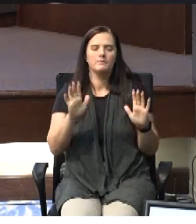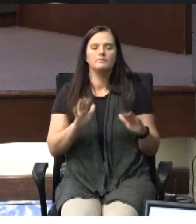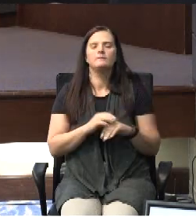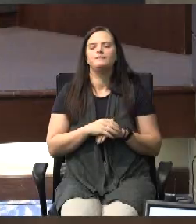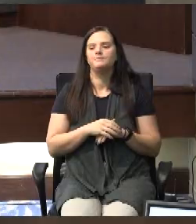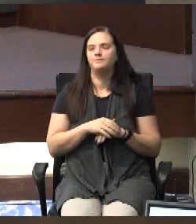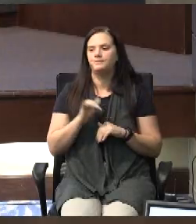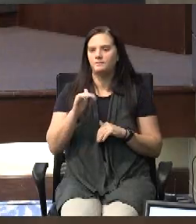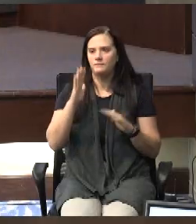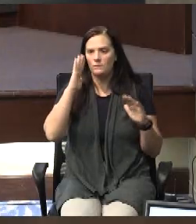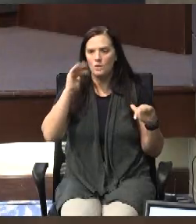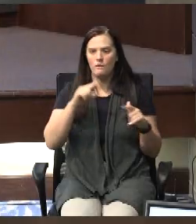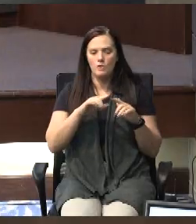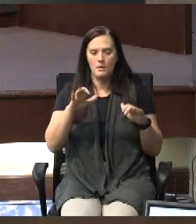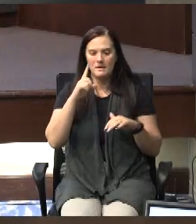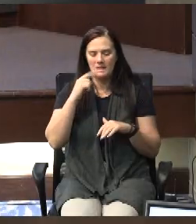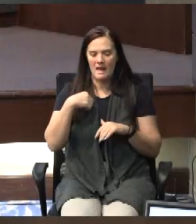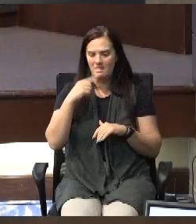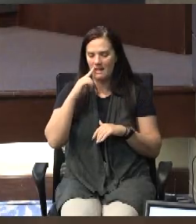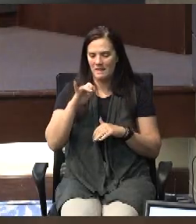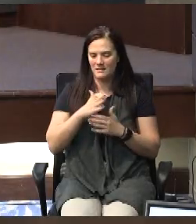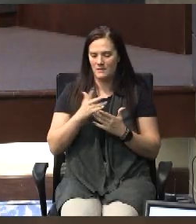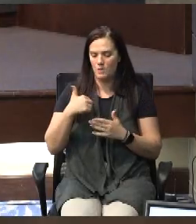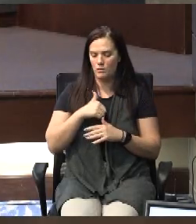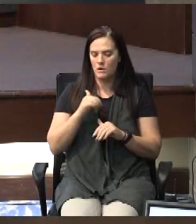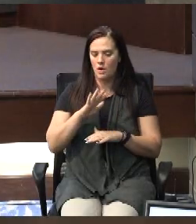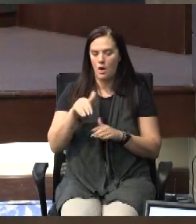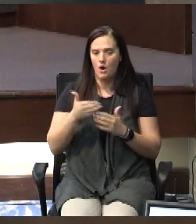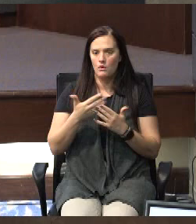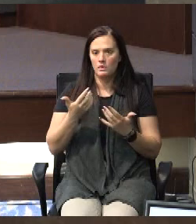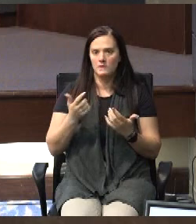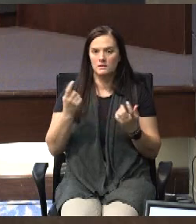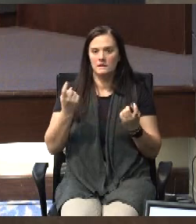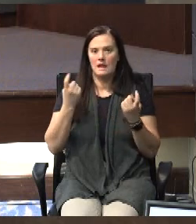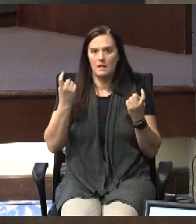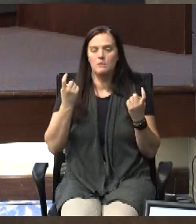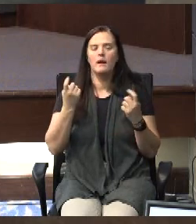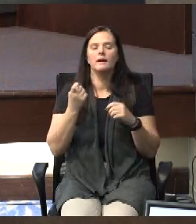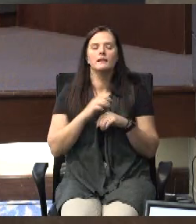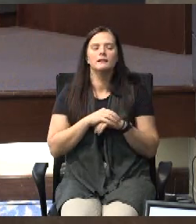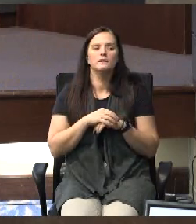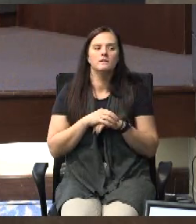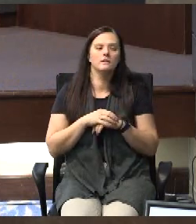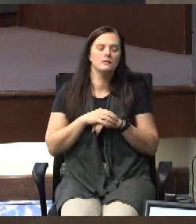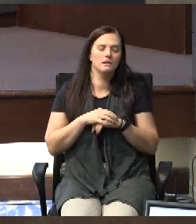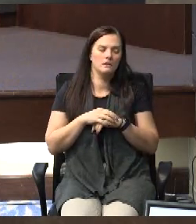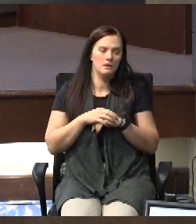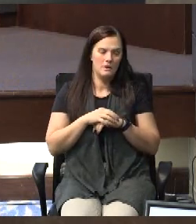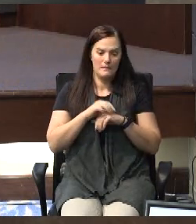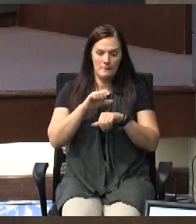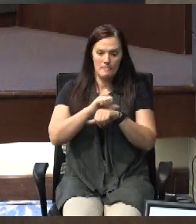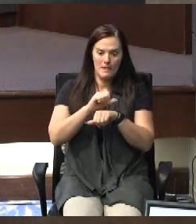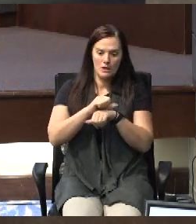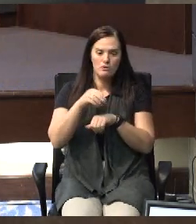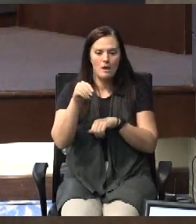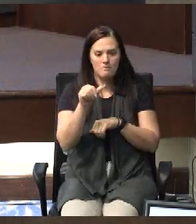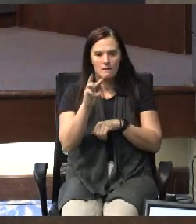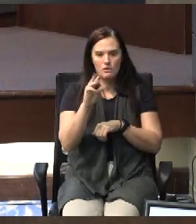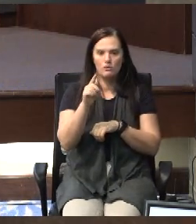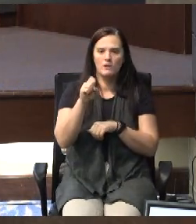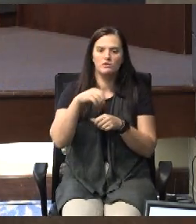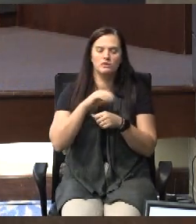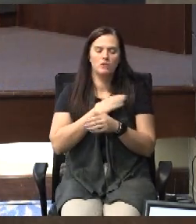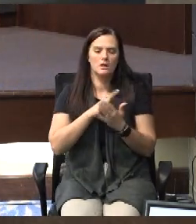be hopeful to do, because I think that's something that I think we all celebrate the jobs paying good wages coming to